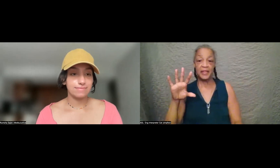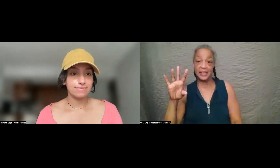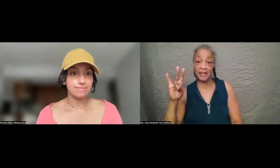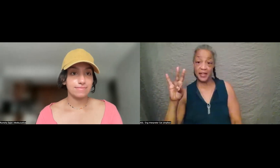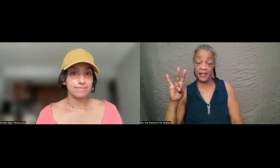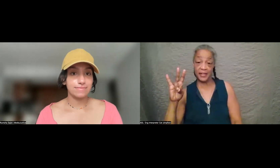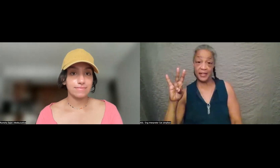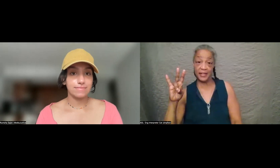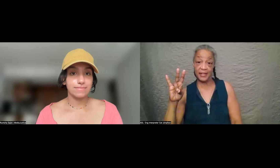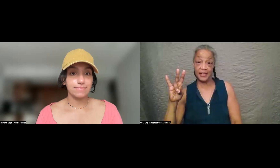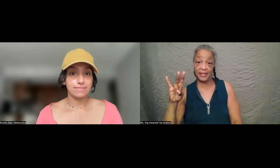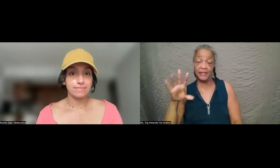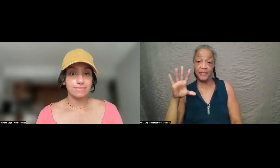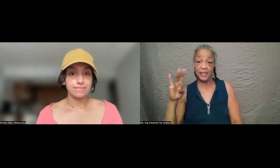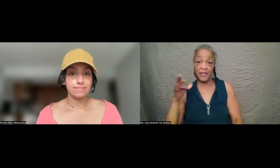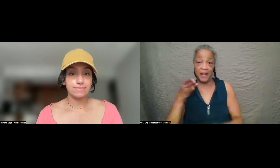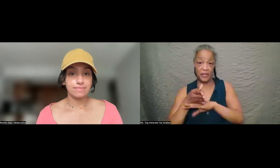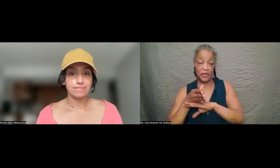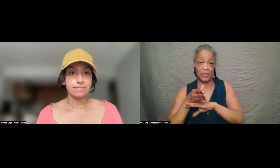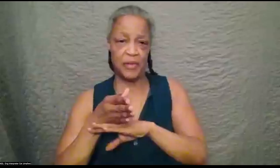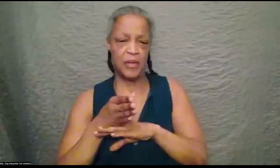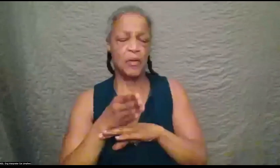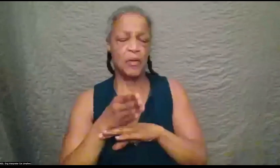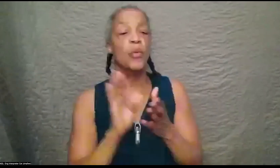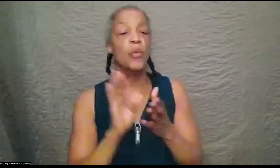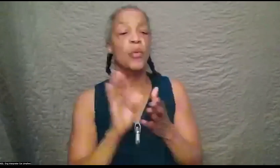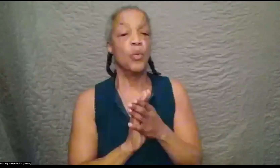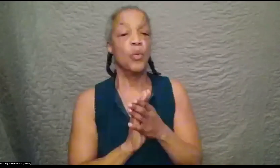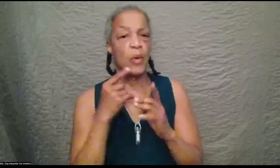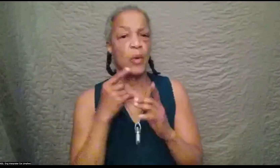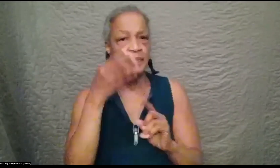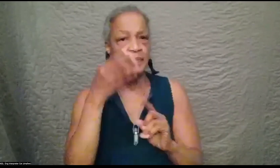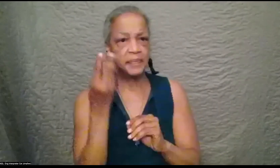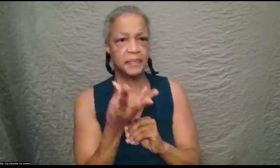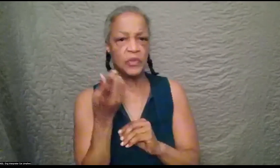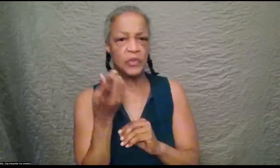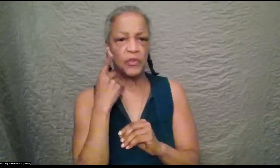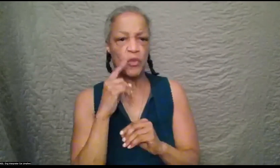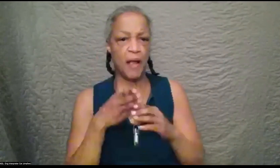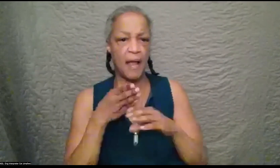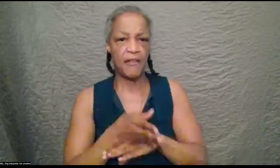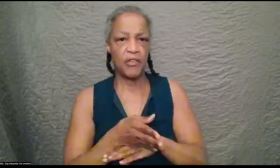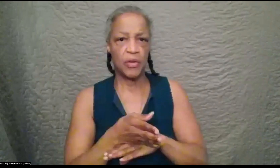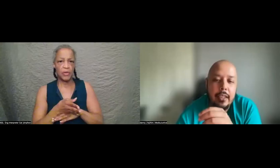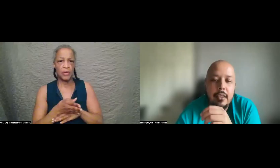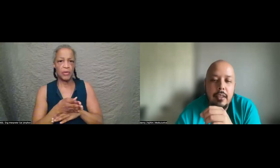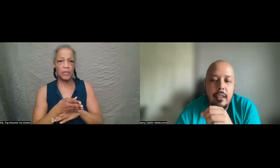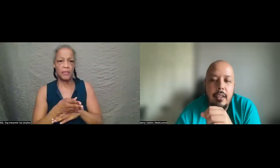Yeah. And one quick note also, it might be helpful for afterward, if you want to